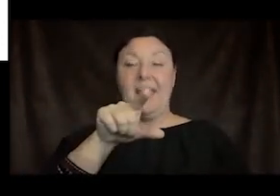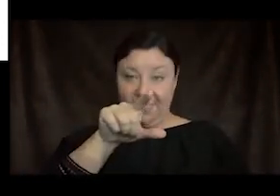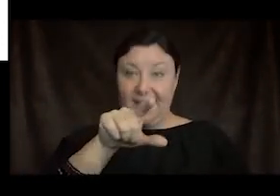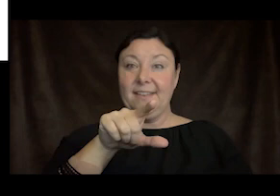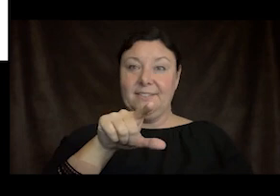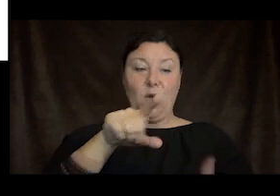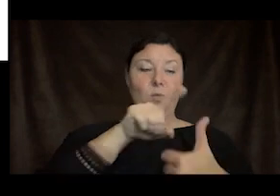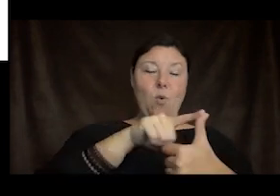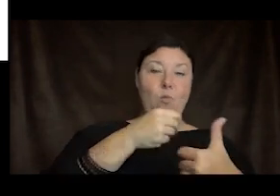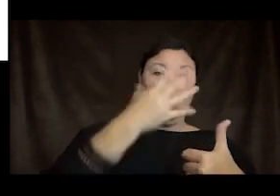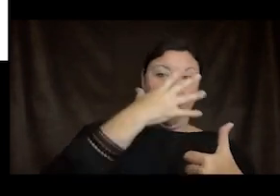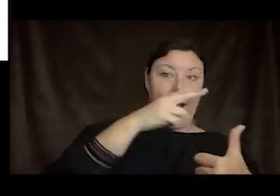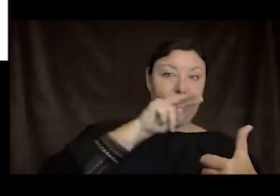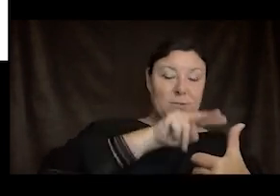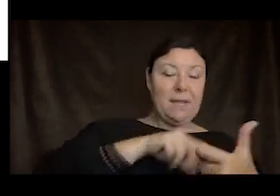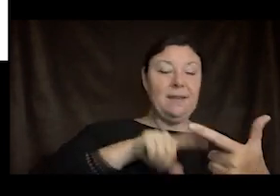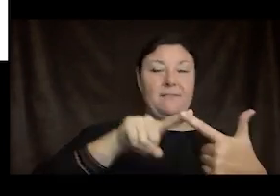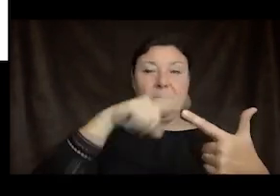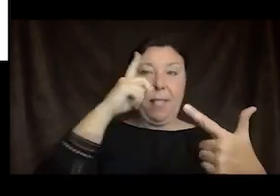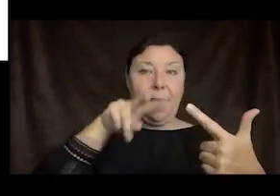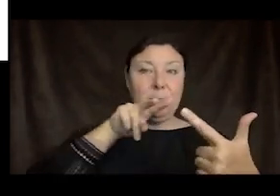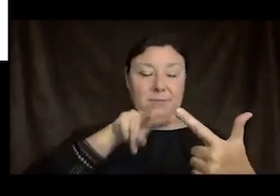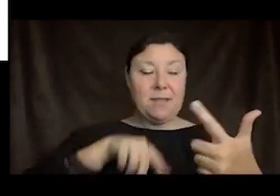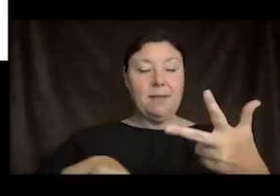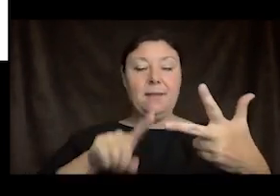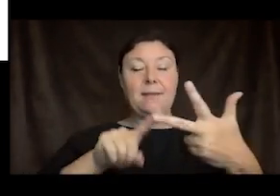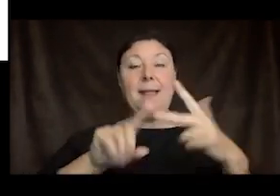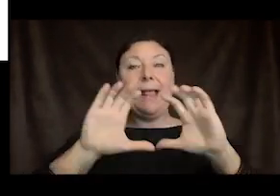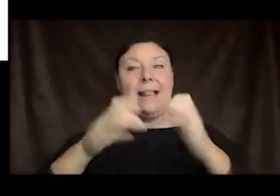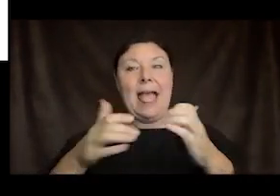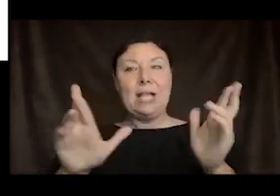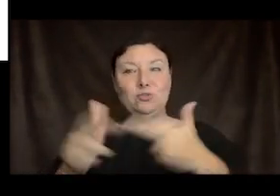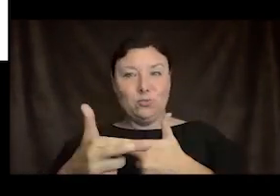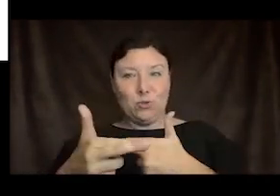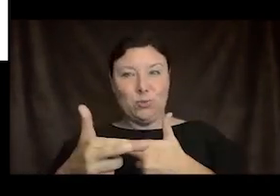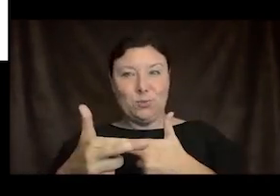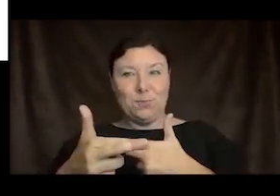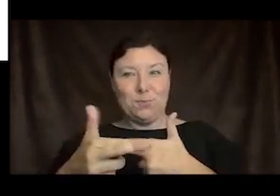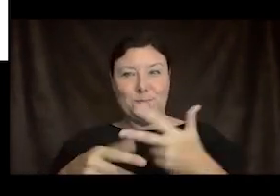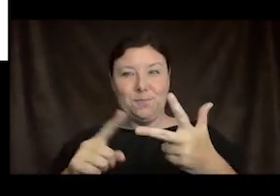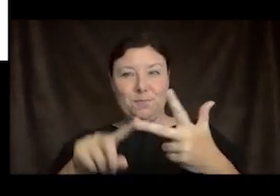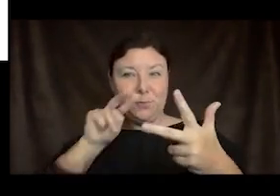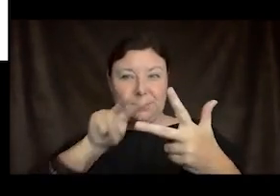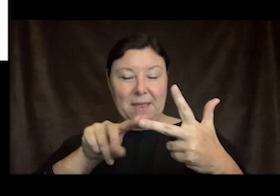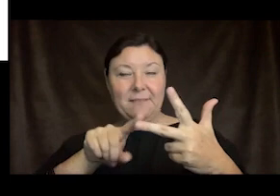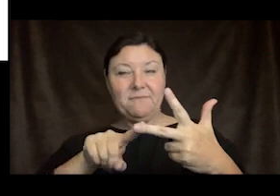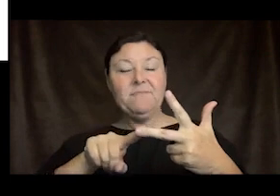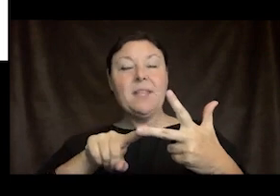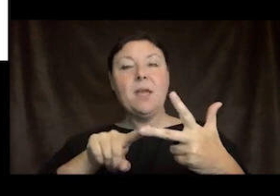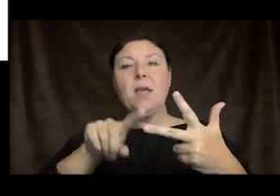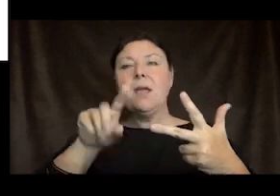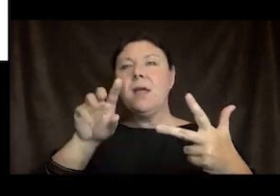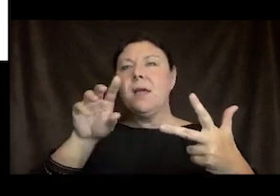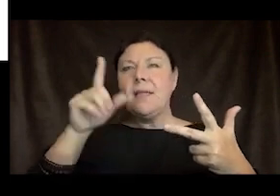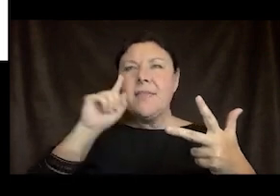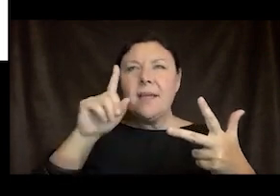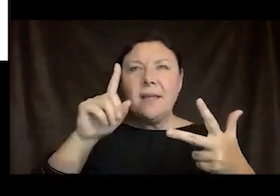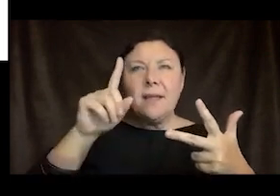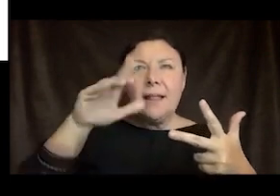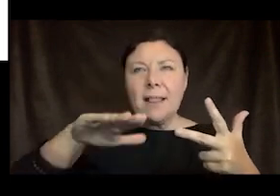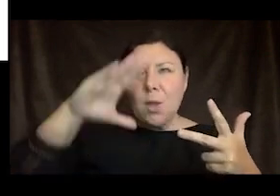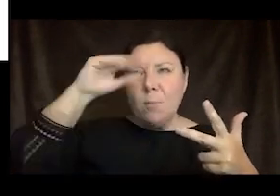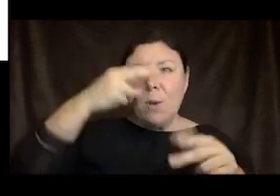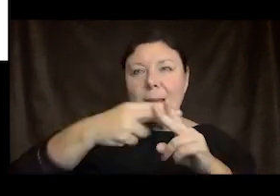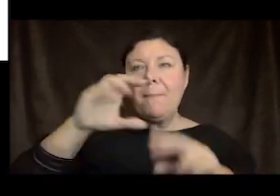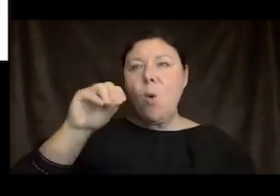the classroom, where there's a little boy named Omad who comes from a country far away. It doesn't say where, but he didn't